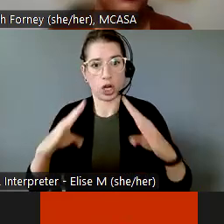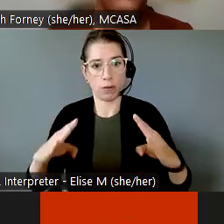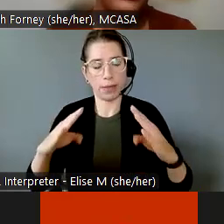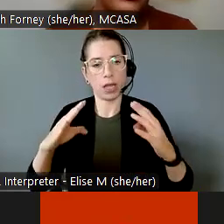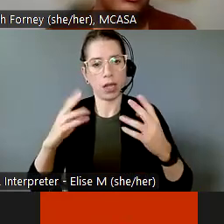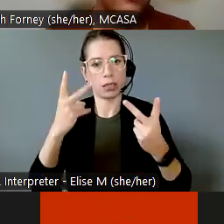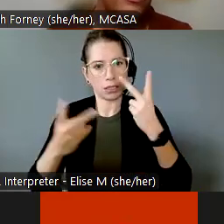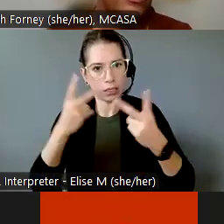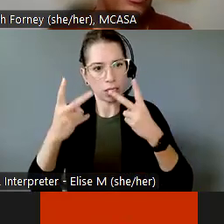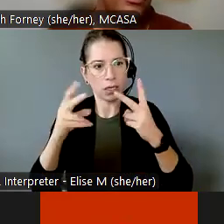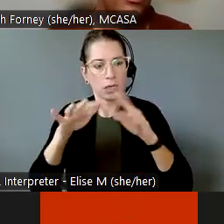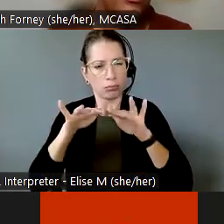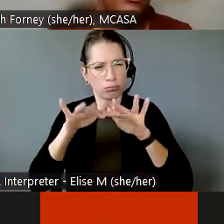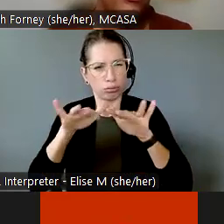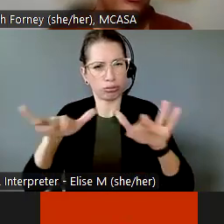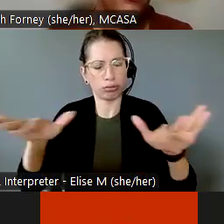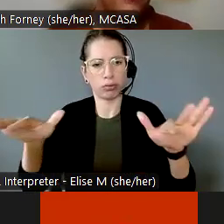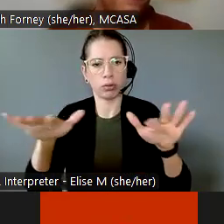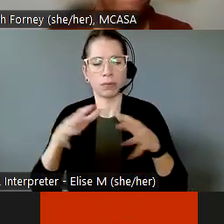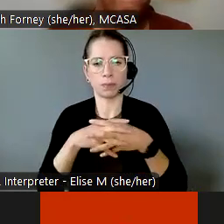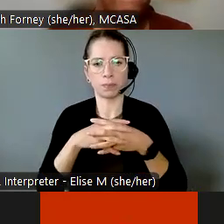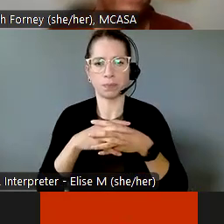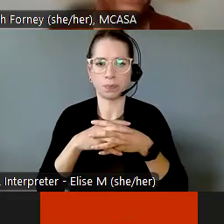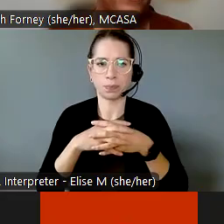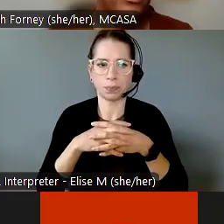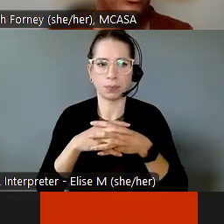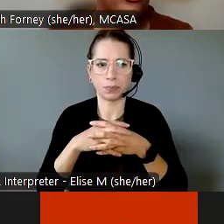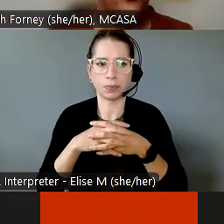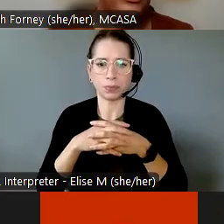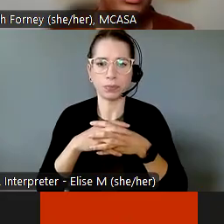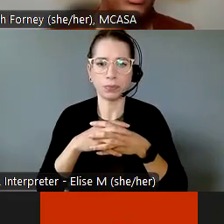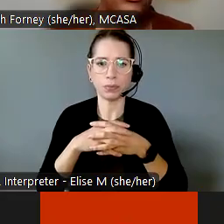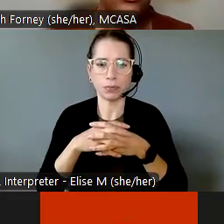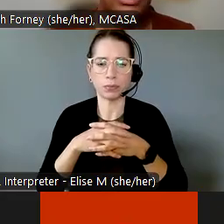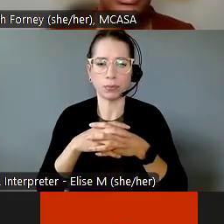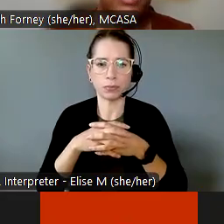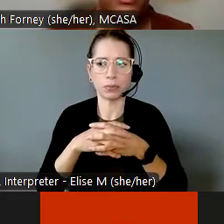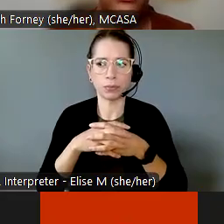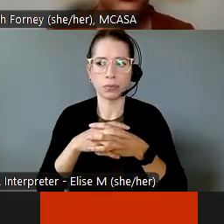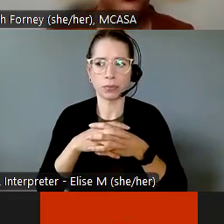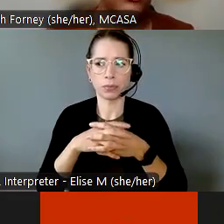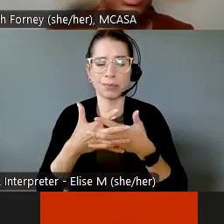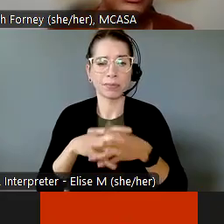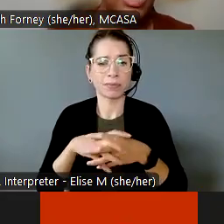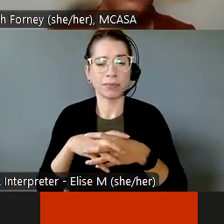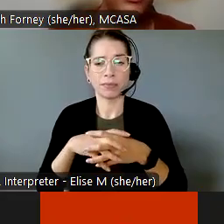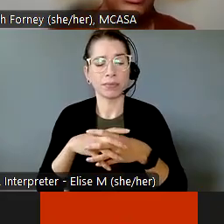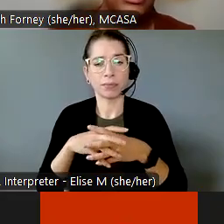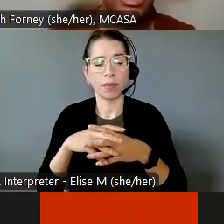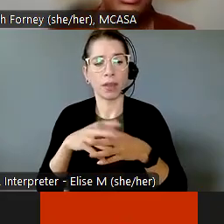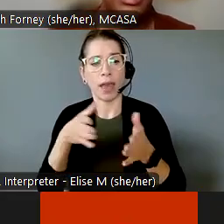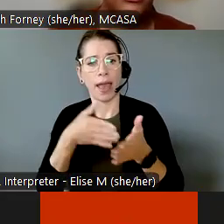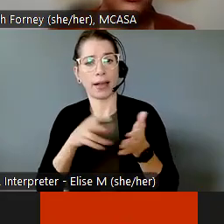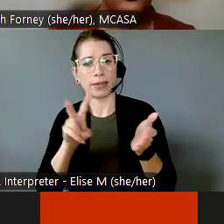become prevalent and pervasive. So we cannot do anti-violence work as